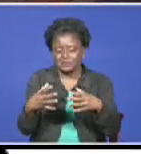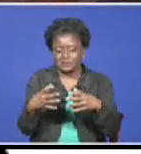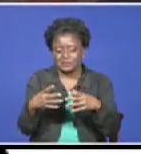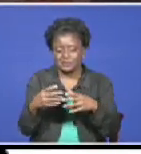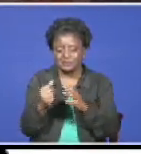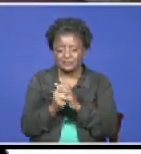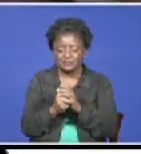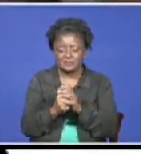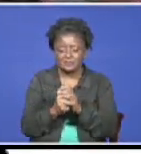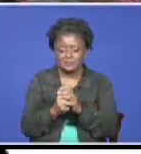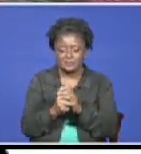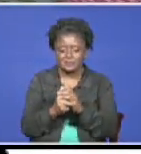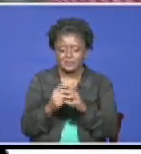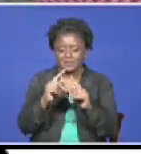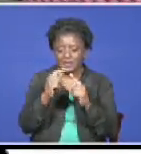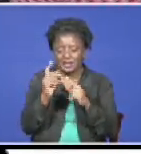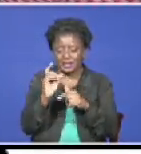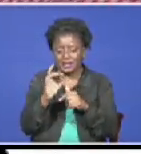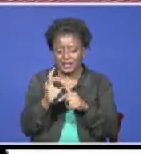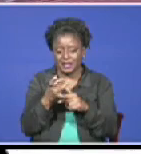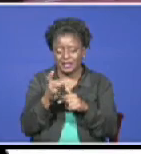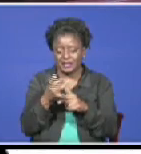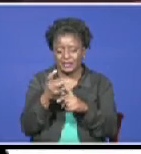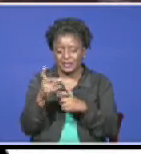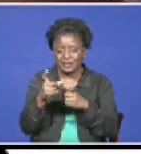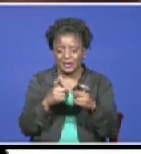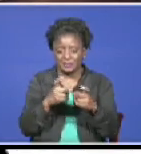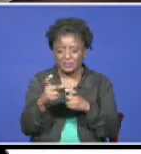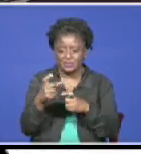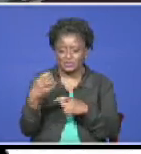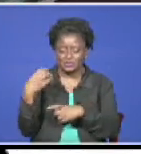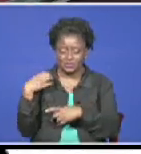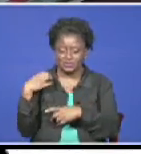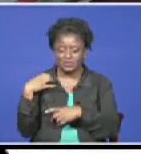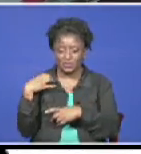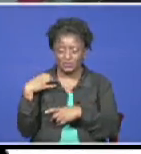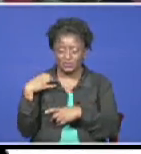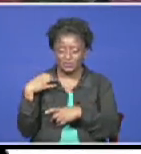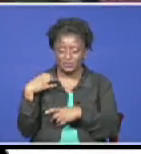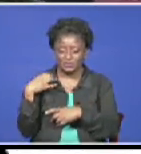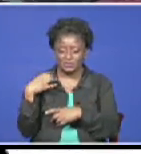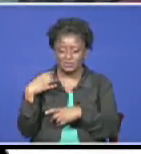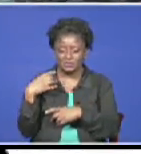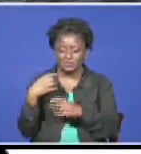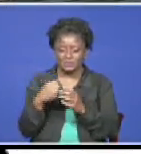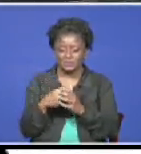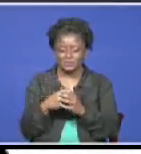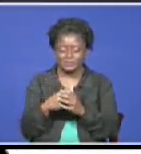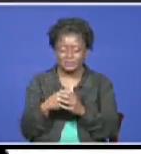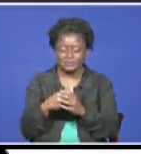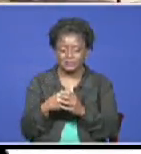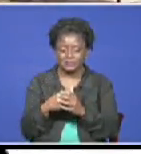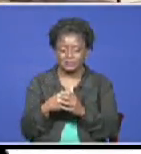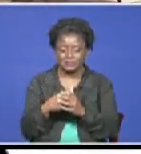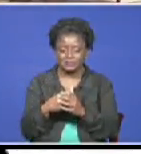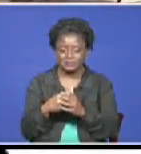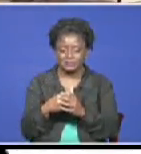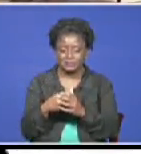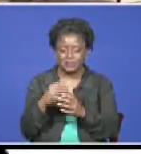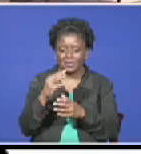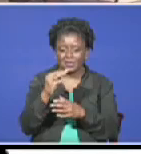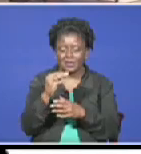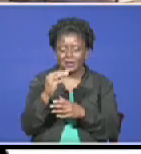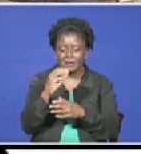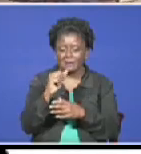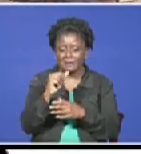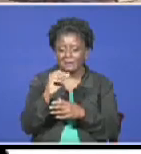his eighth competition. While he had oversight for most of the dishes of the night, this was his dish. Mango crusted